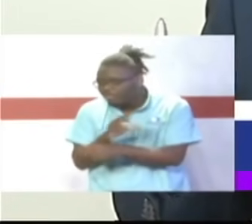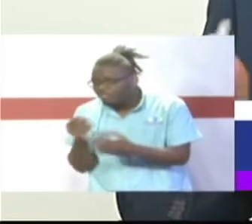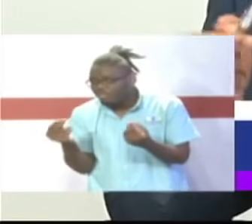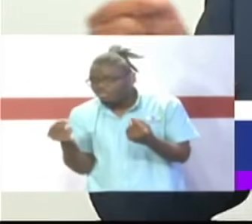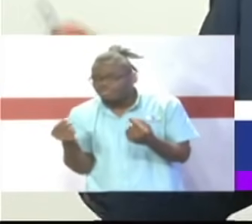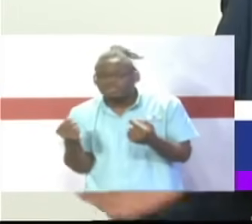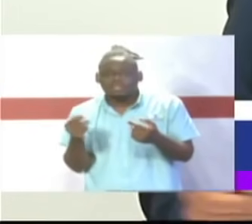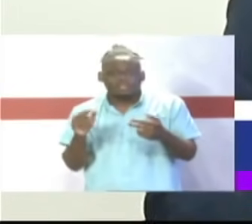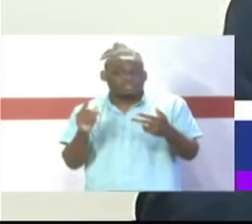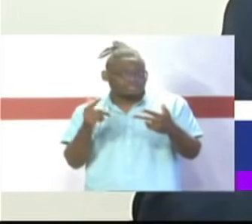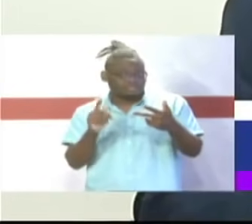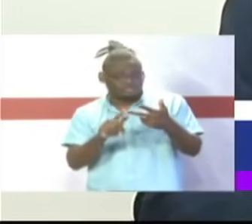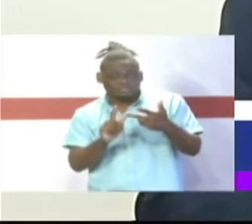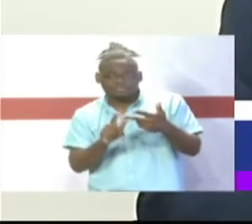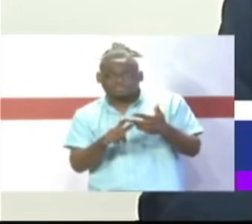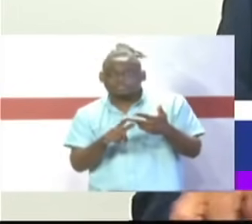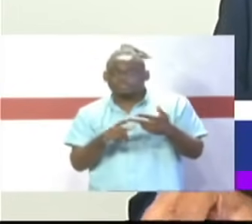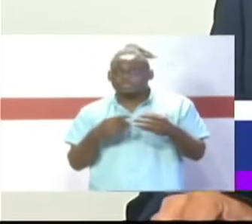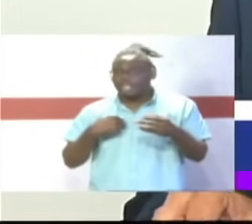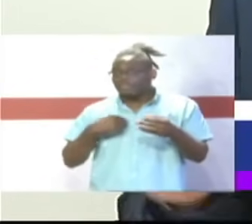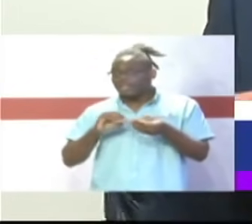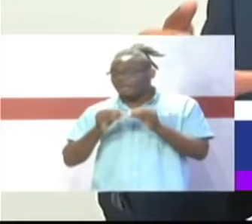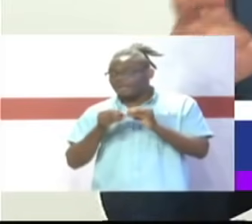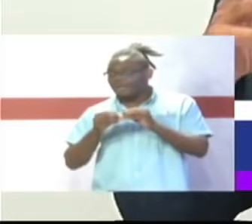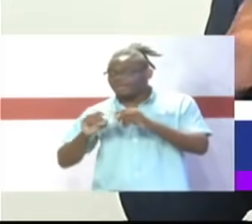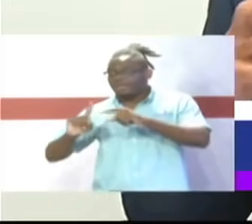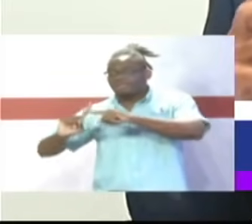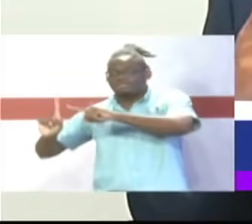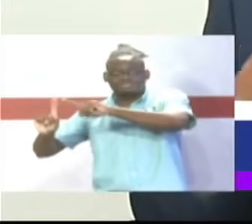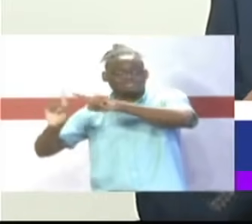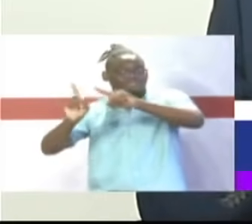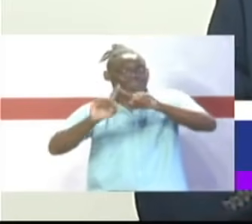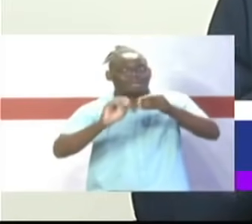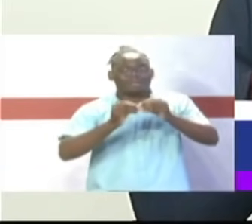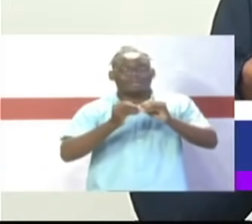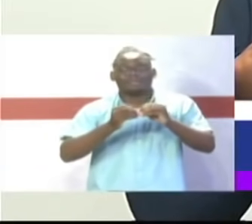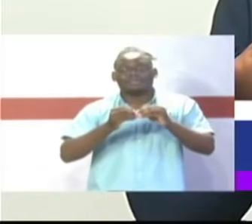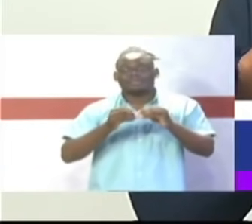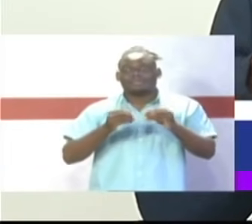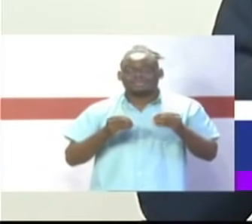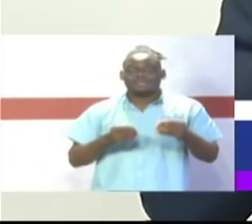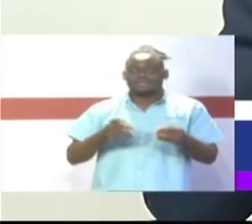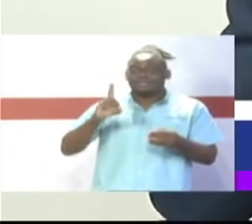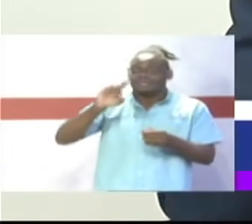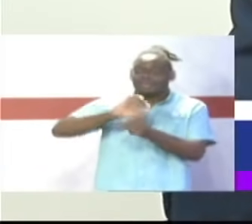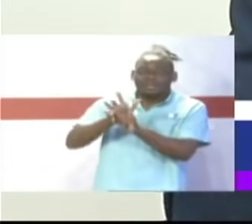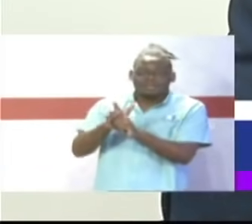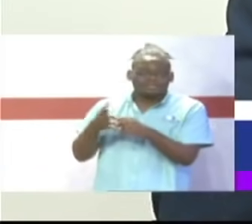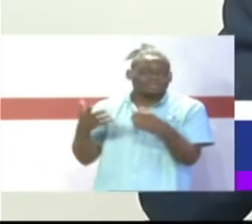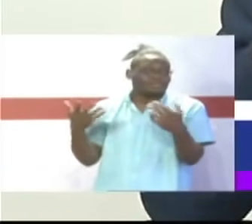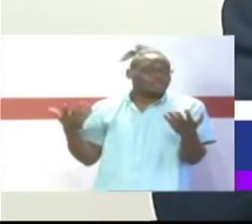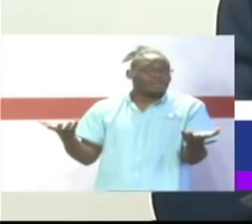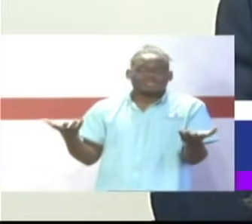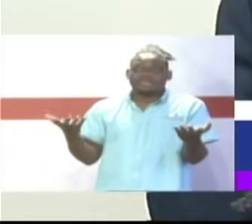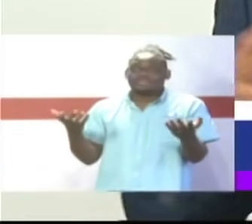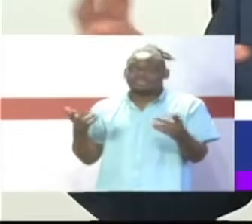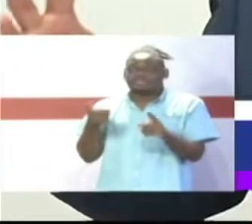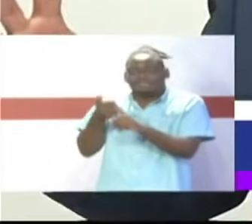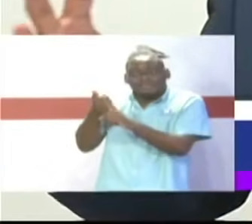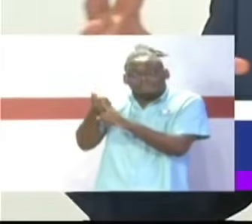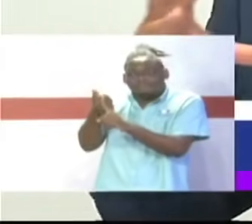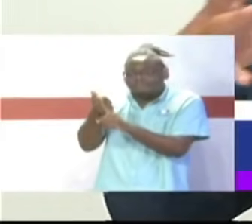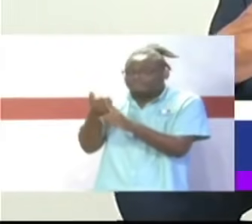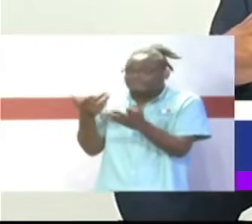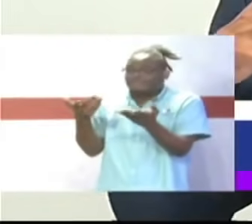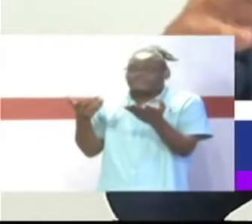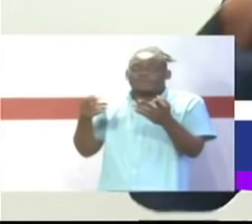number of variants we are getting. And each one of those is part of the puzzle.